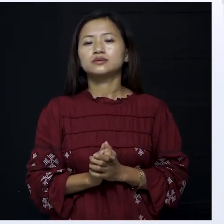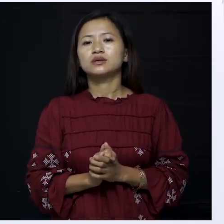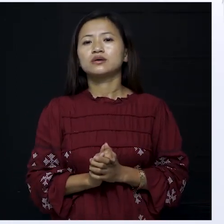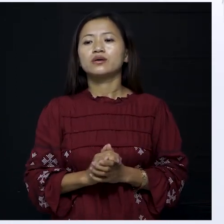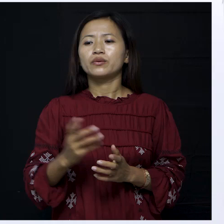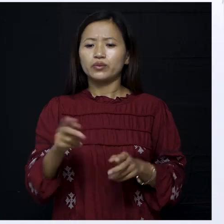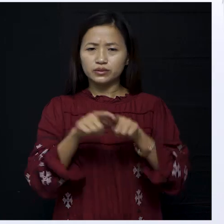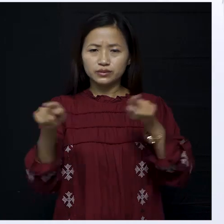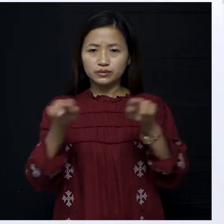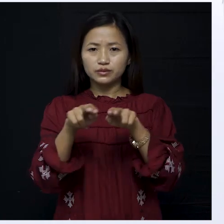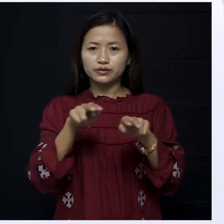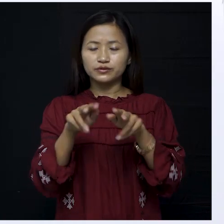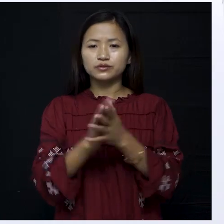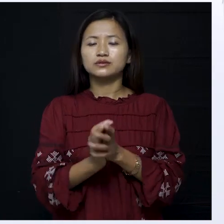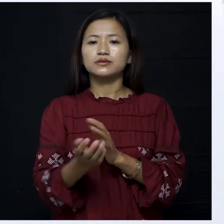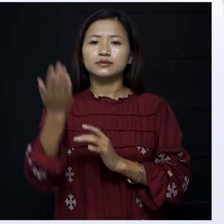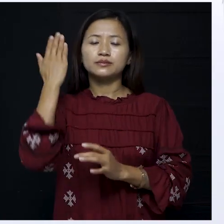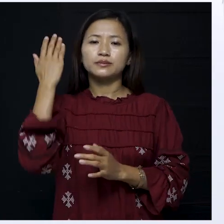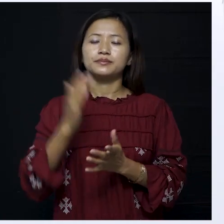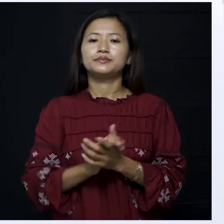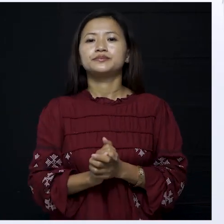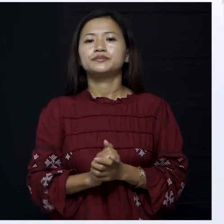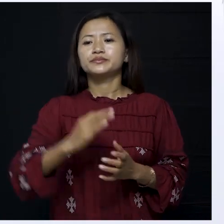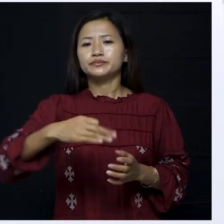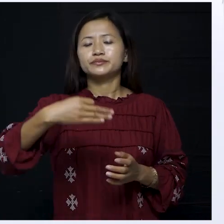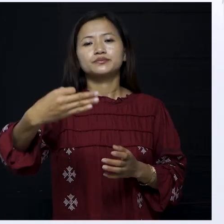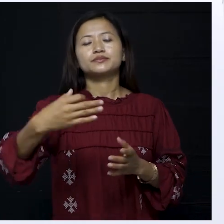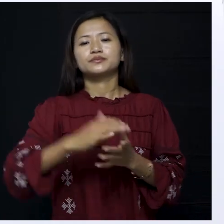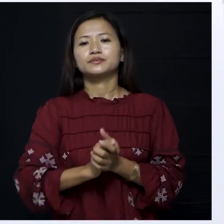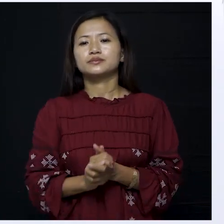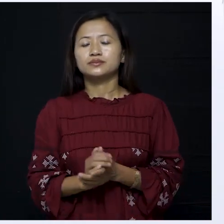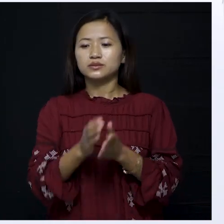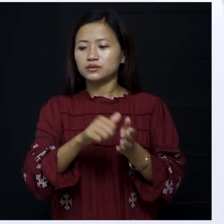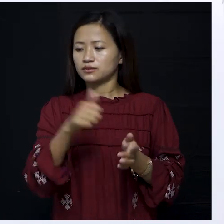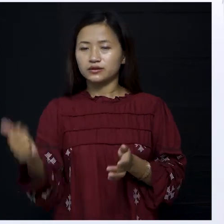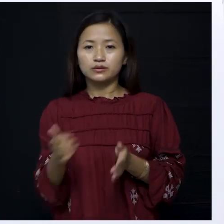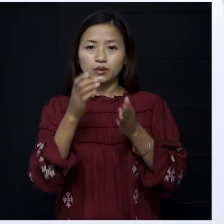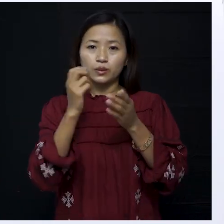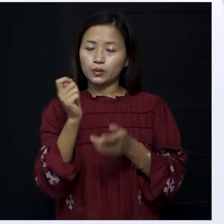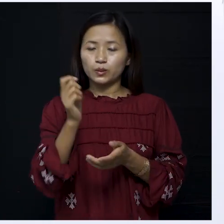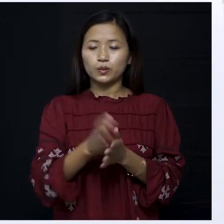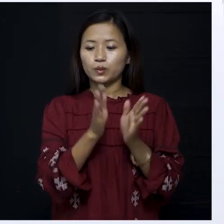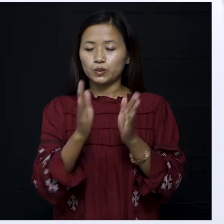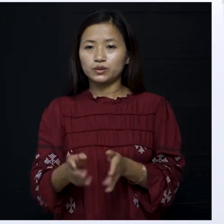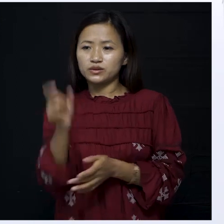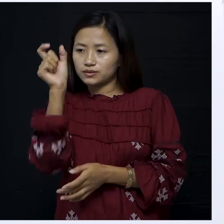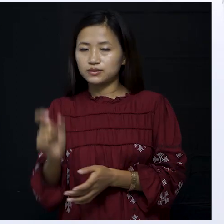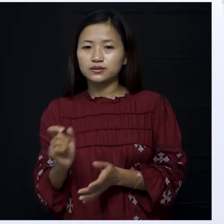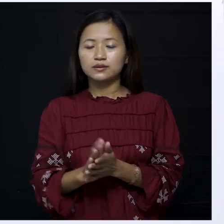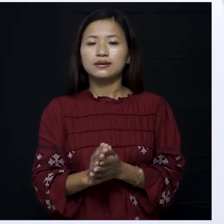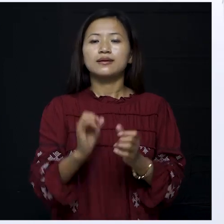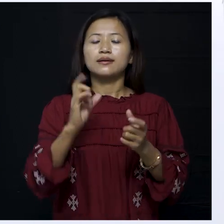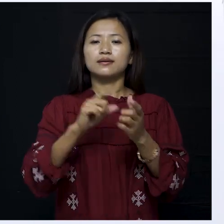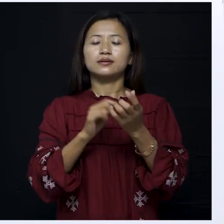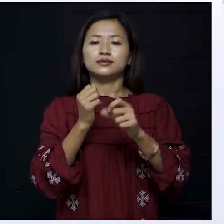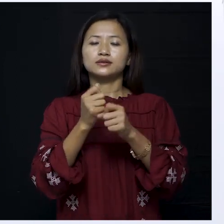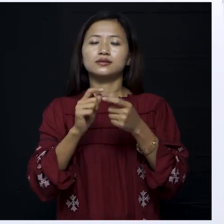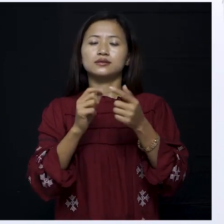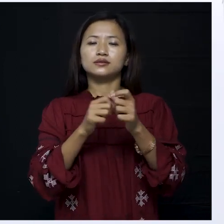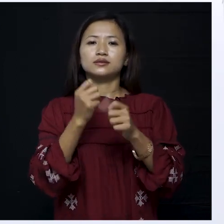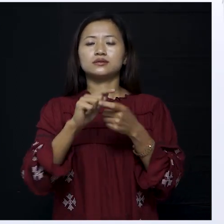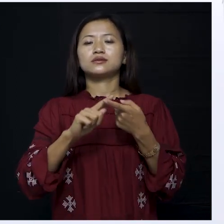whether you are referring to something in the past or in the future. So in other words, the present timeline here is a linkage between the past